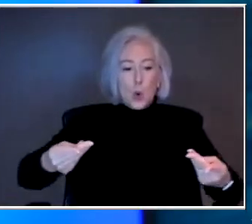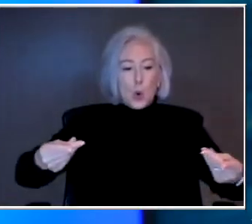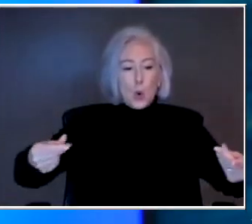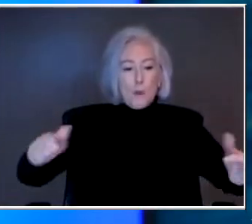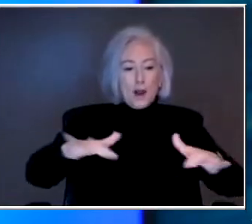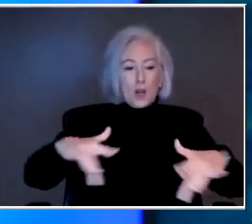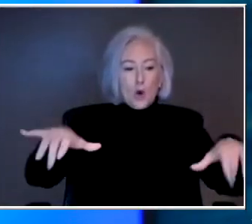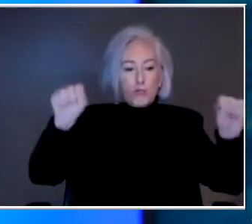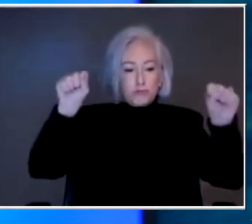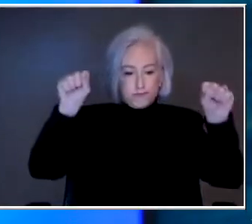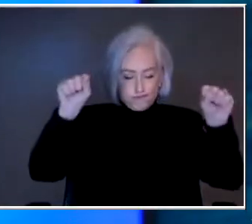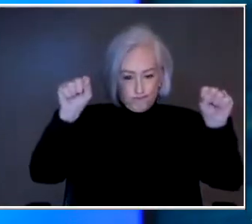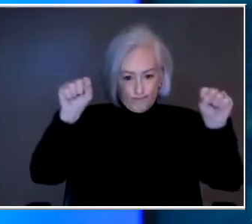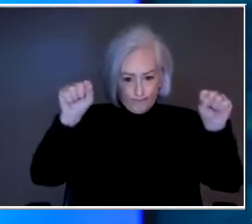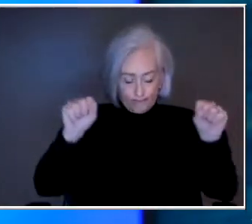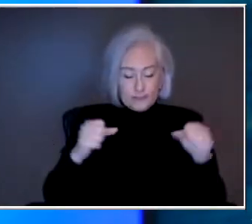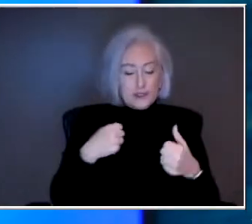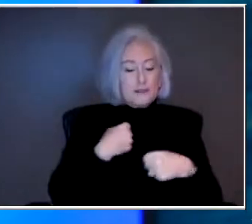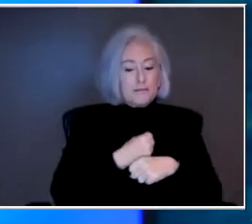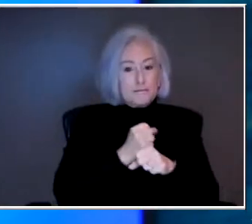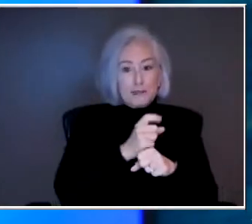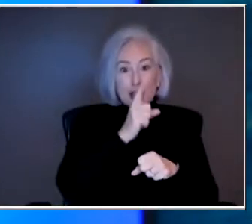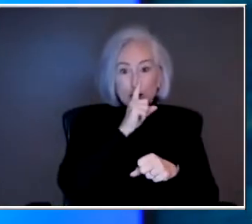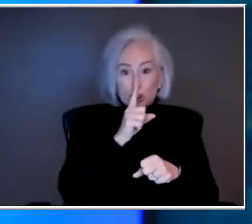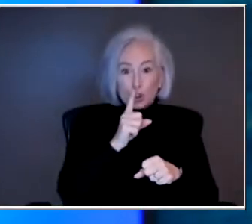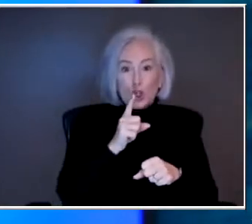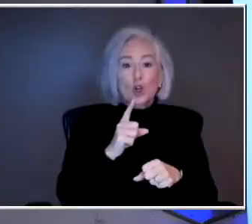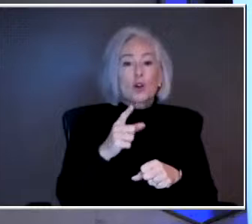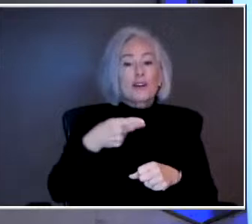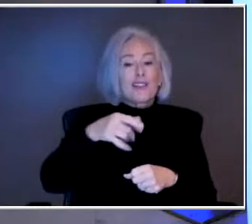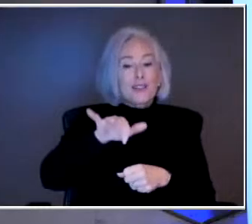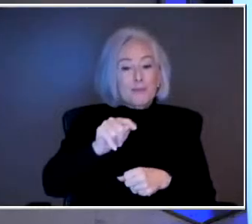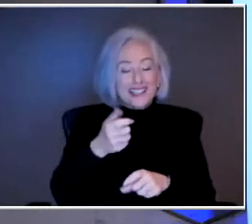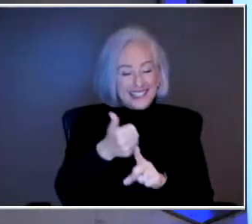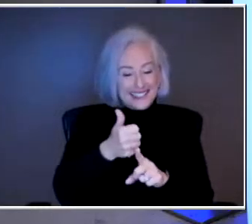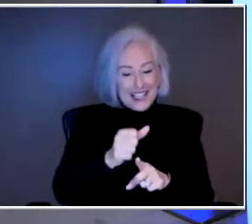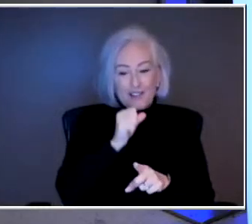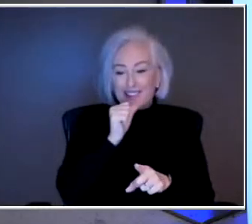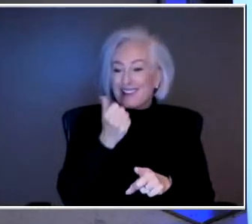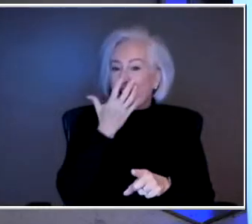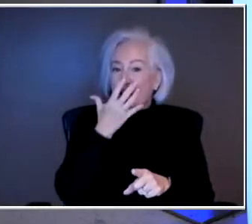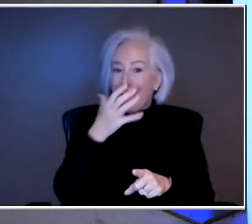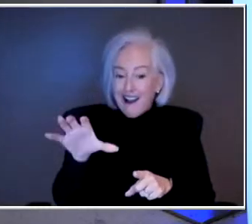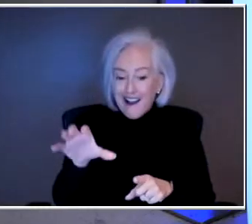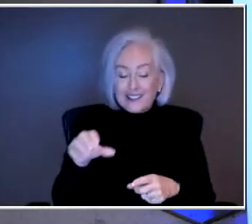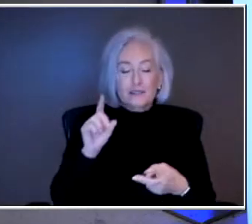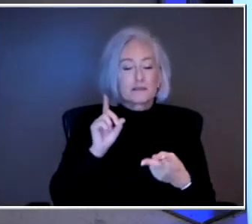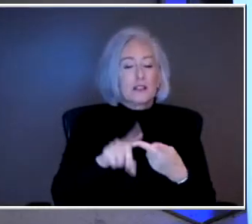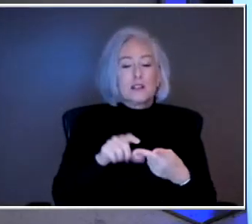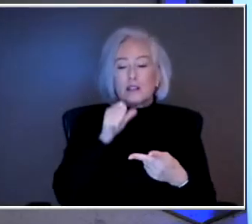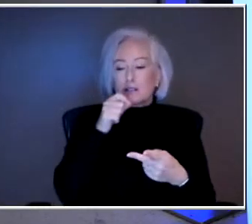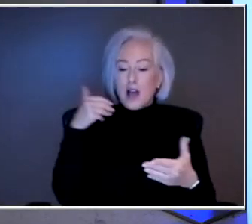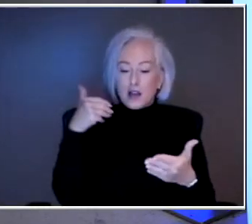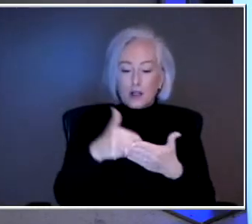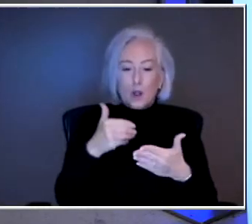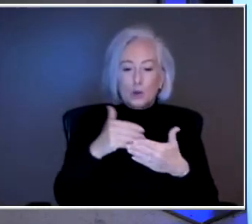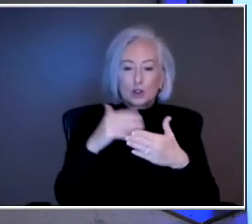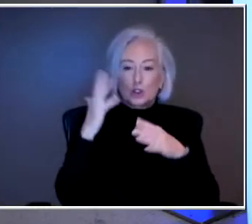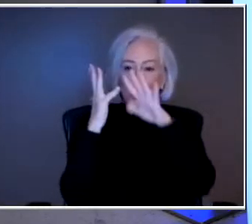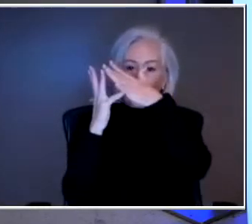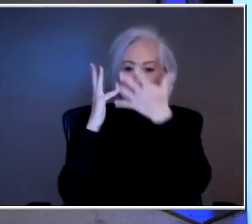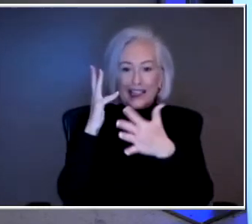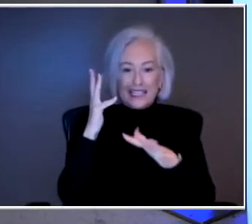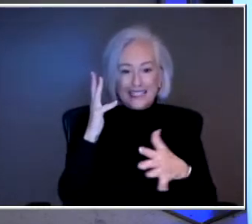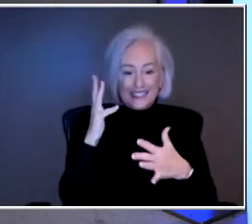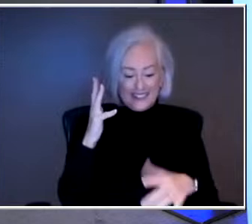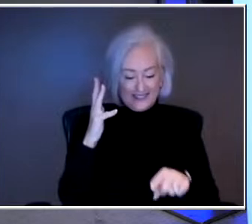any dry leaves or anything like that, because that could ignite as well. Okay, it needs to be out. There's not even any smoke coming off of it. Correct. Okay, that is a really,